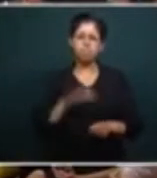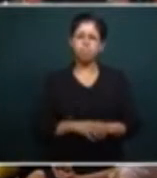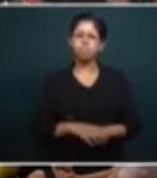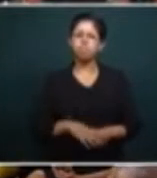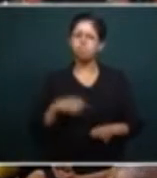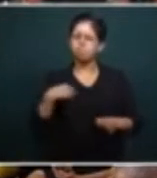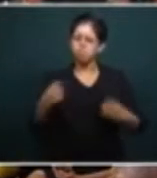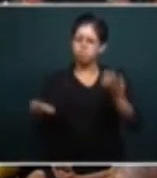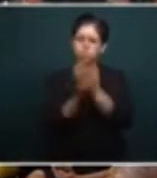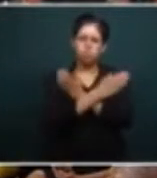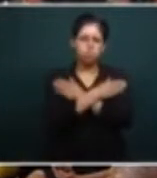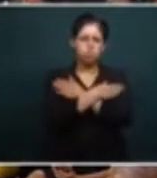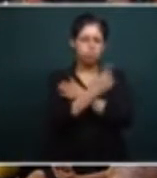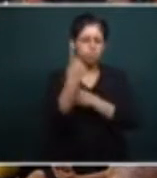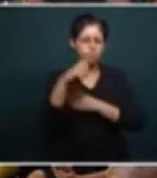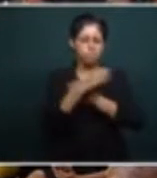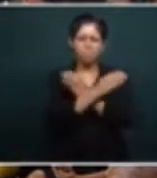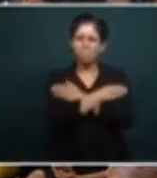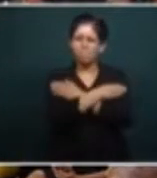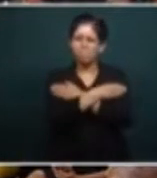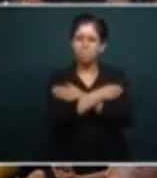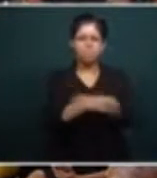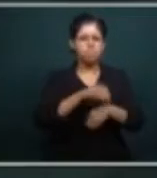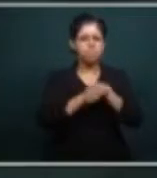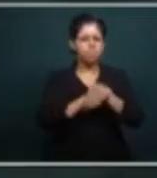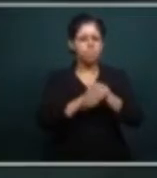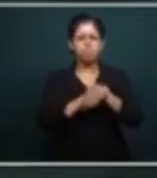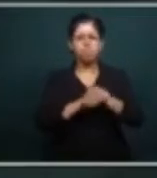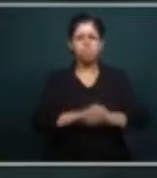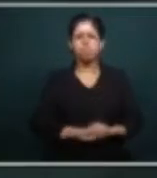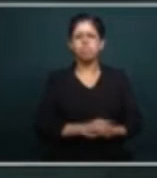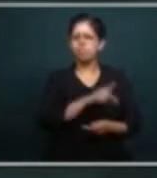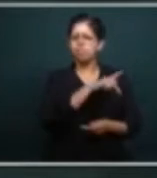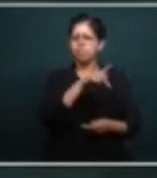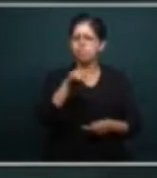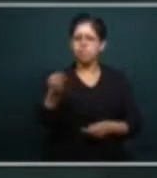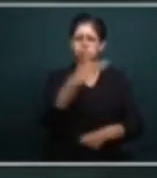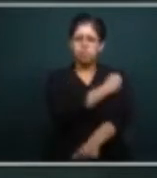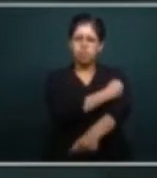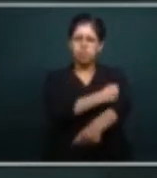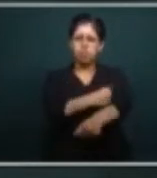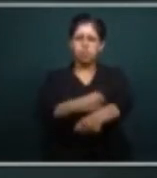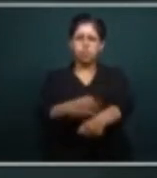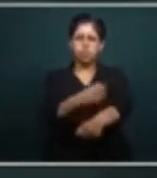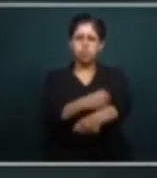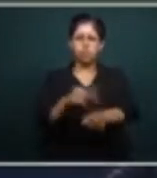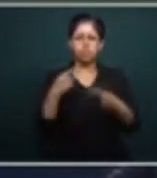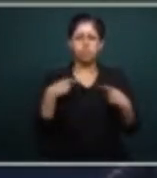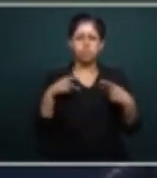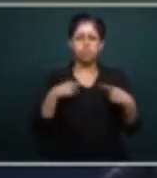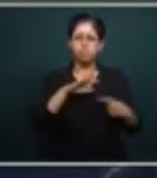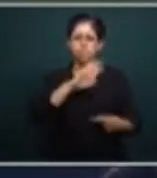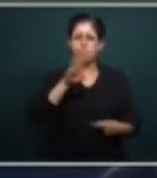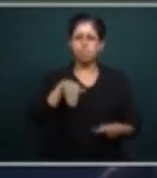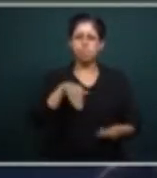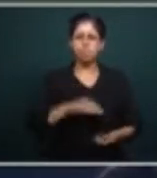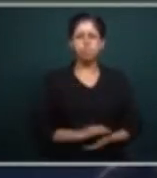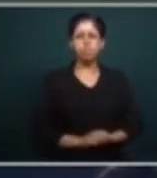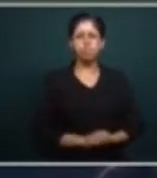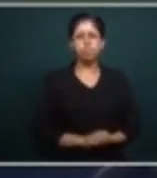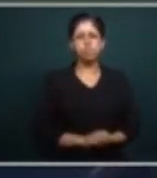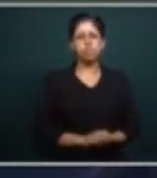or situation. So we want to send a fraternal hug to the family of the